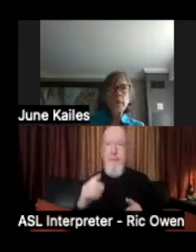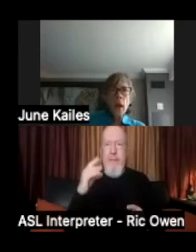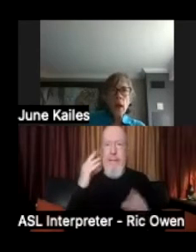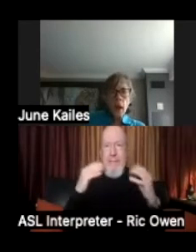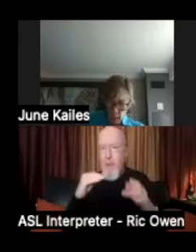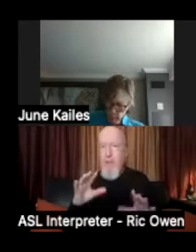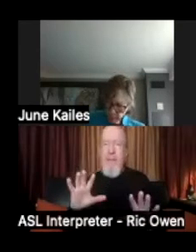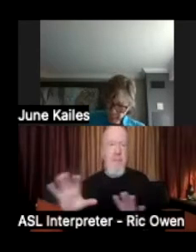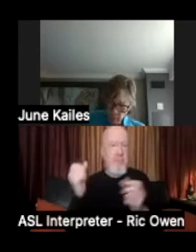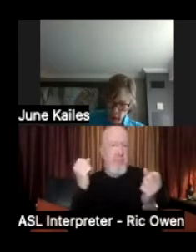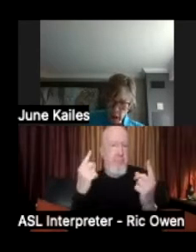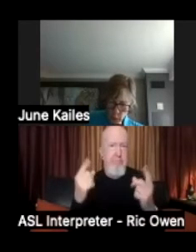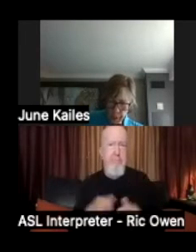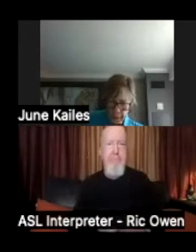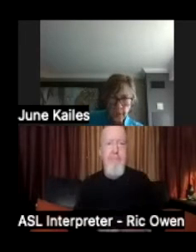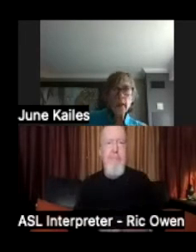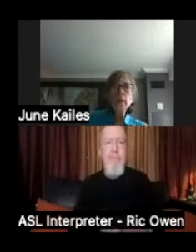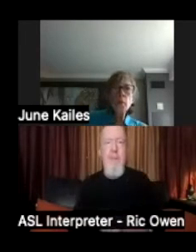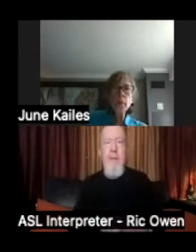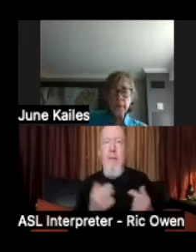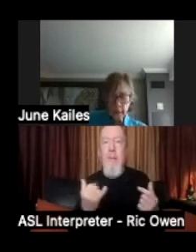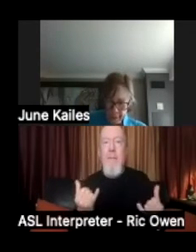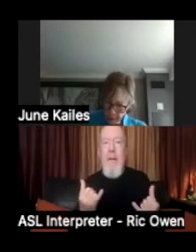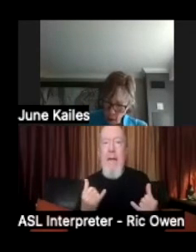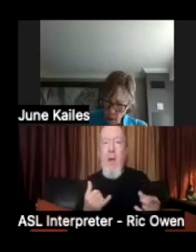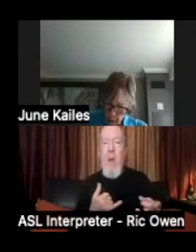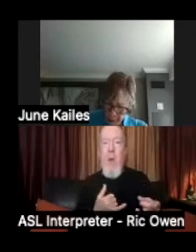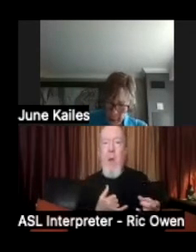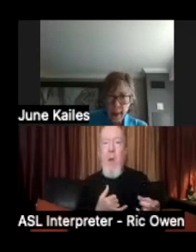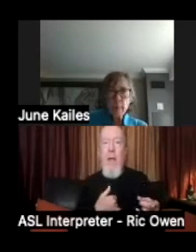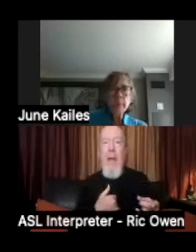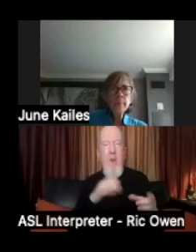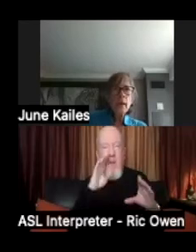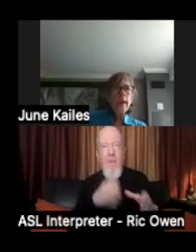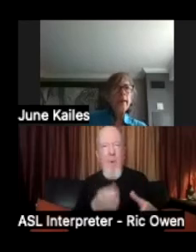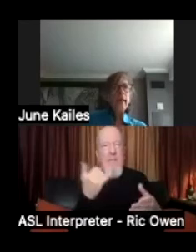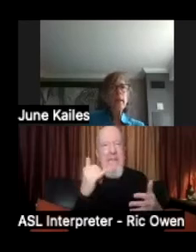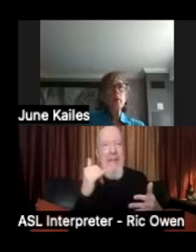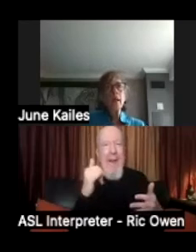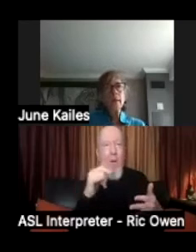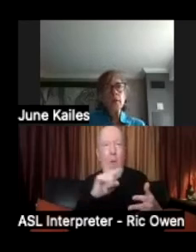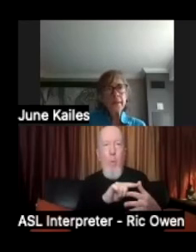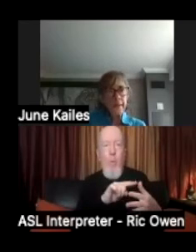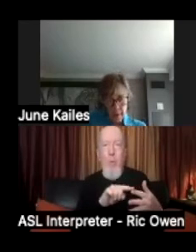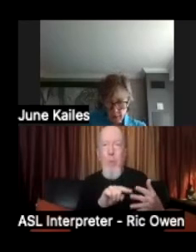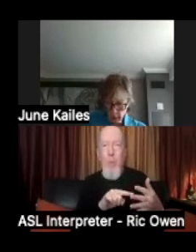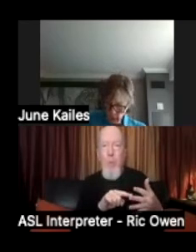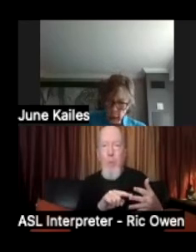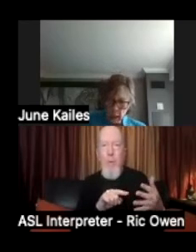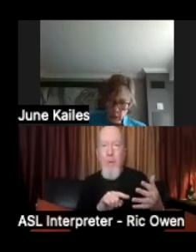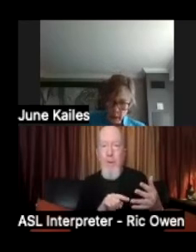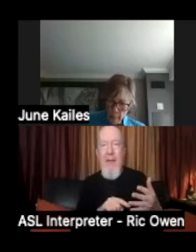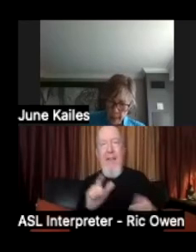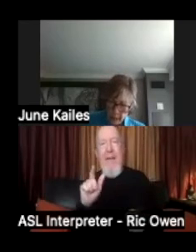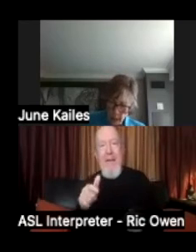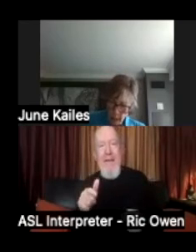So I'm going to address the ones in yellow right now and then go on to address the others.